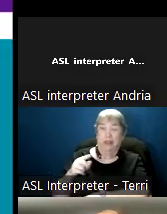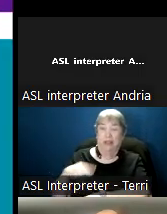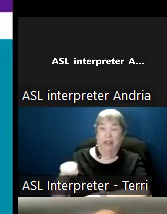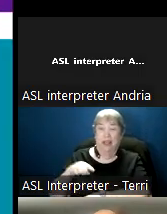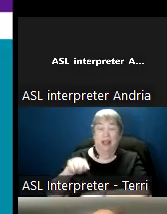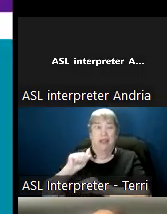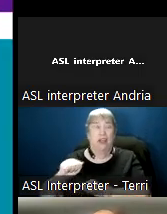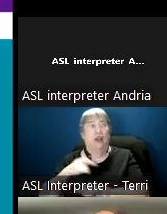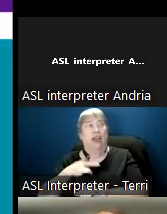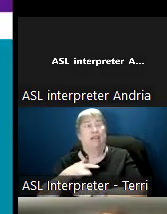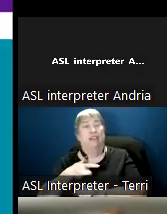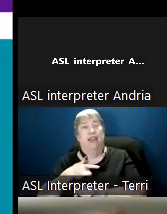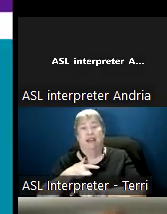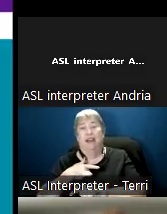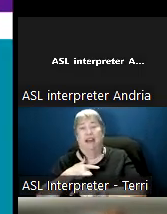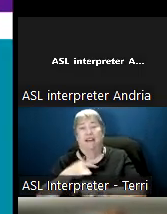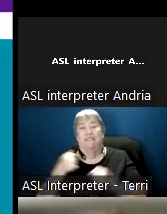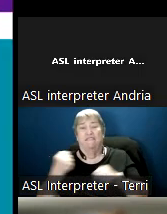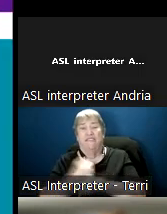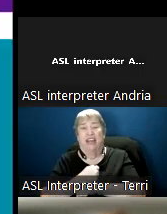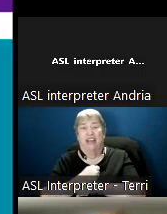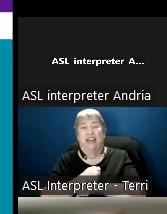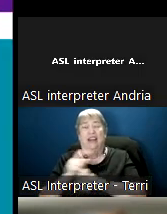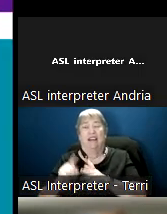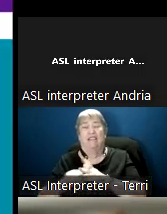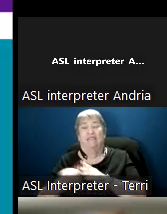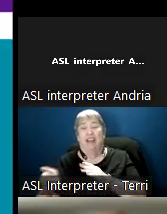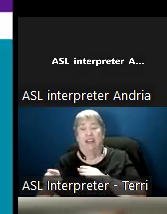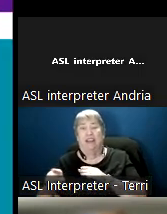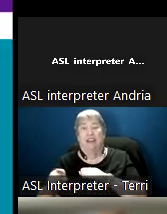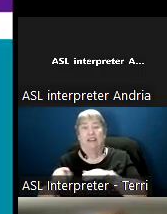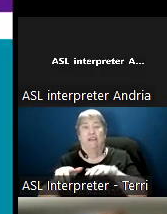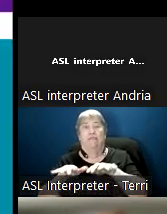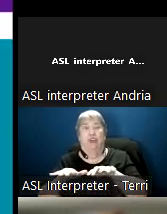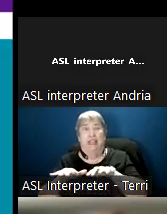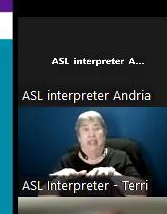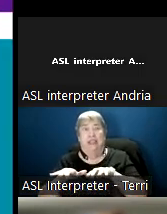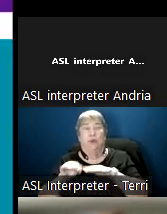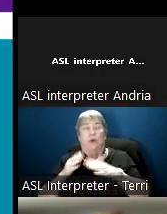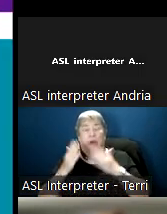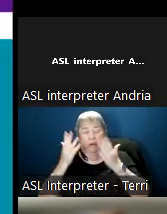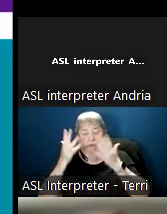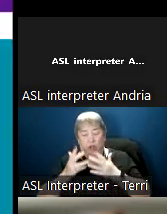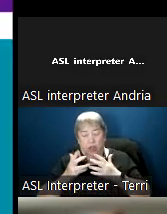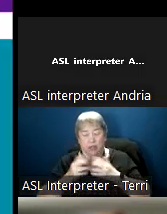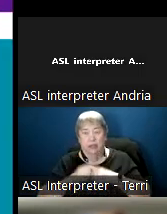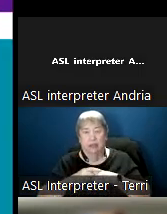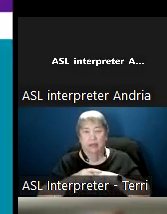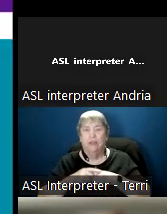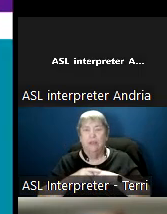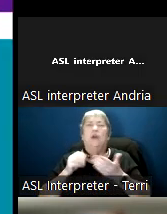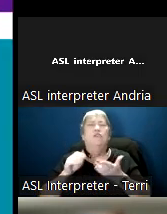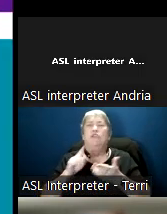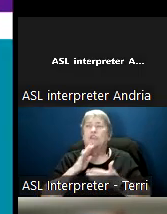flight, freeze, or fawn. You need to be aware of that. And if you're talking to somebody and you've been having a normal conversation